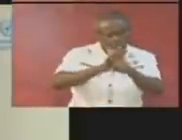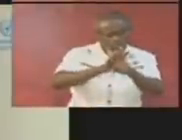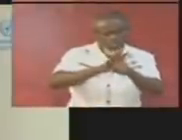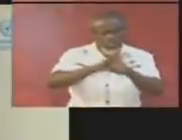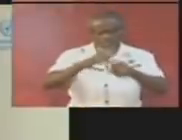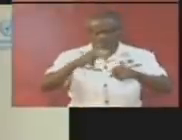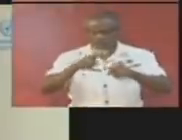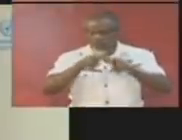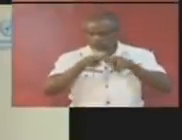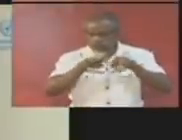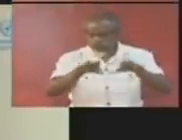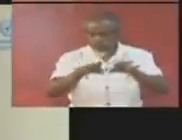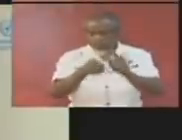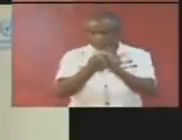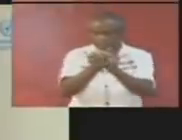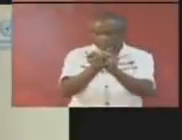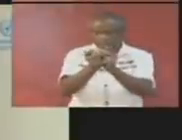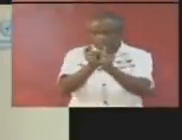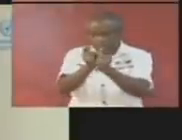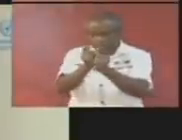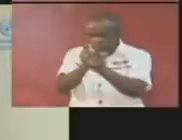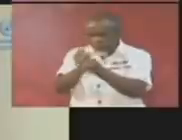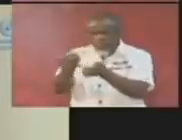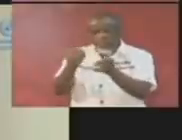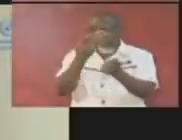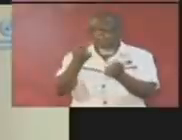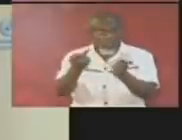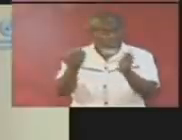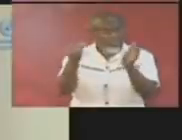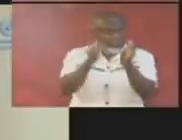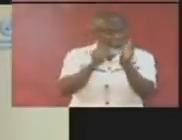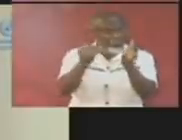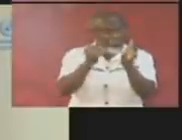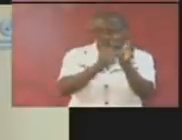and there have been variants before.